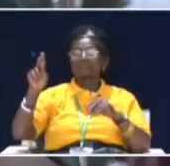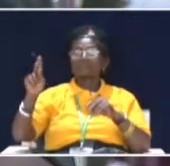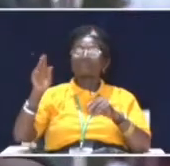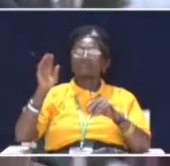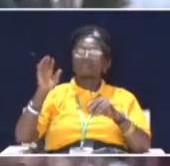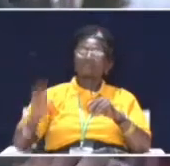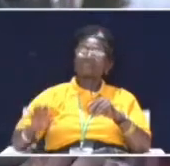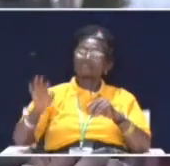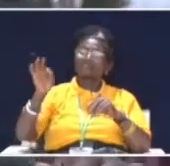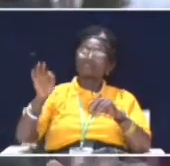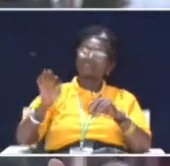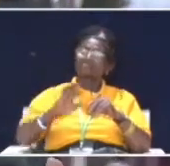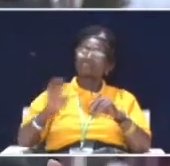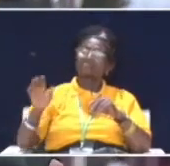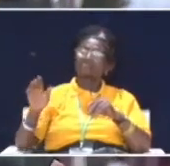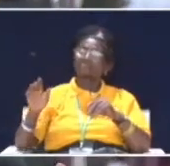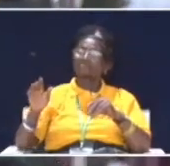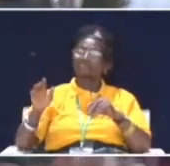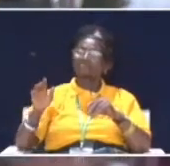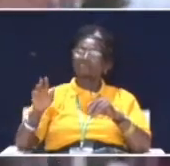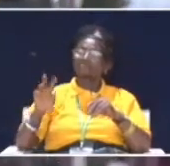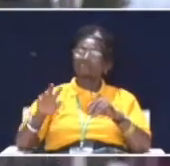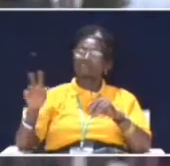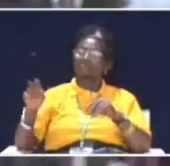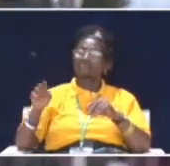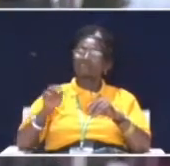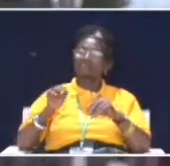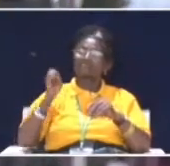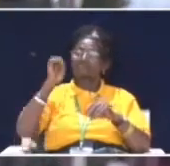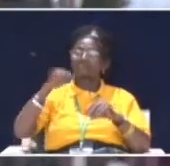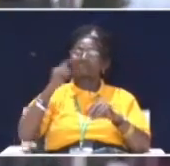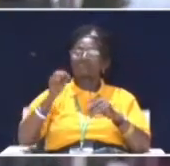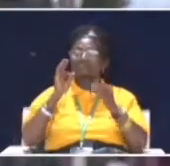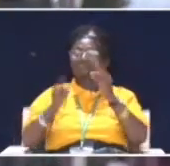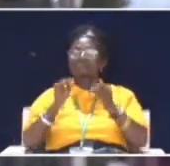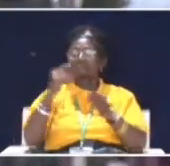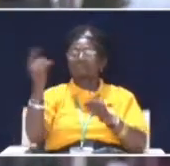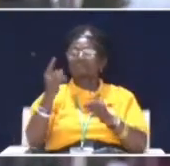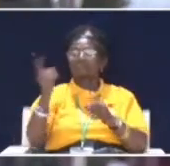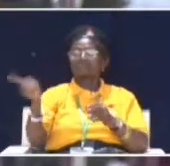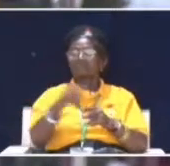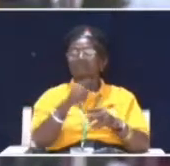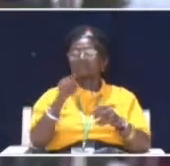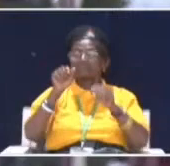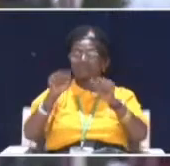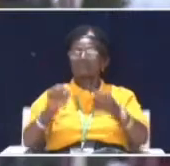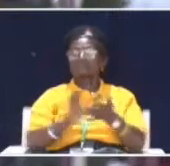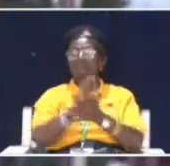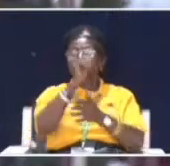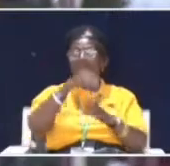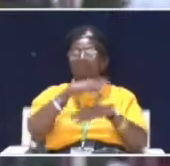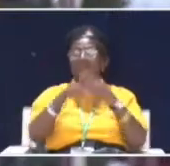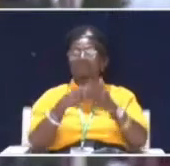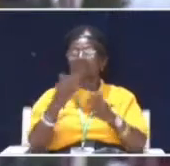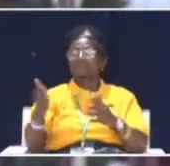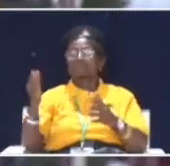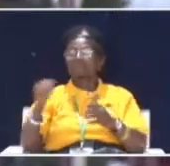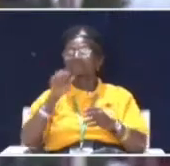ori kesan ese iketalelogun. He said if only you can believe. Ti o ba kan gbagbo. All things